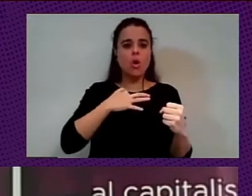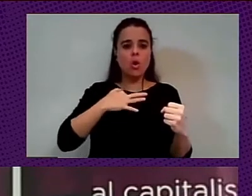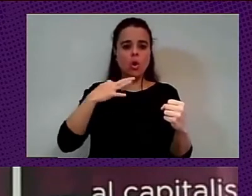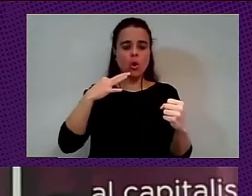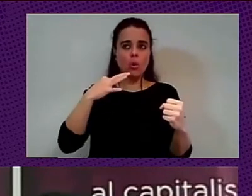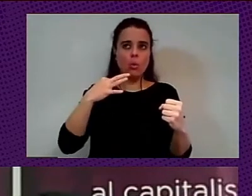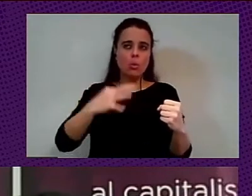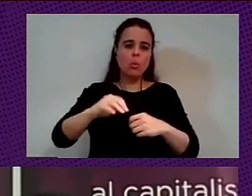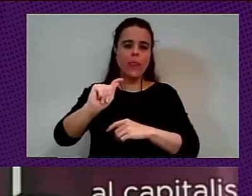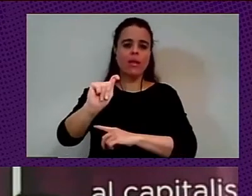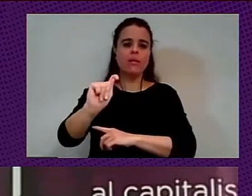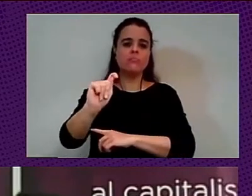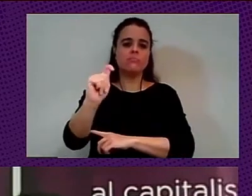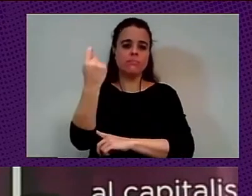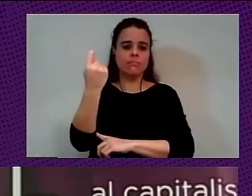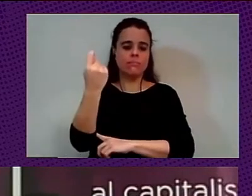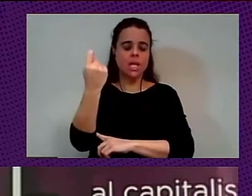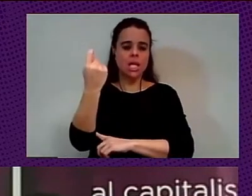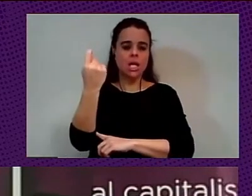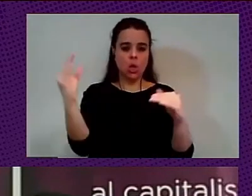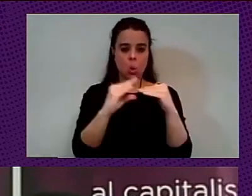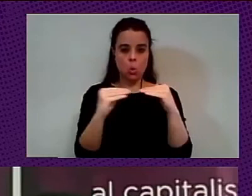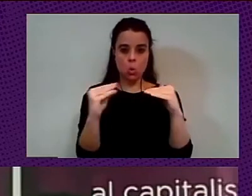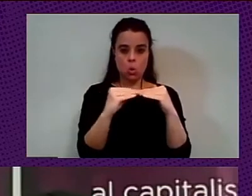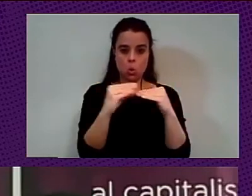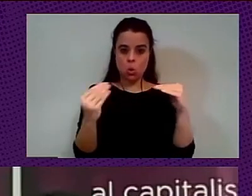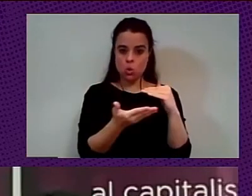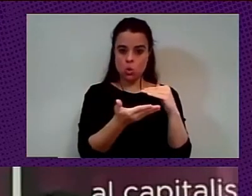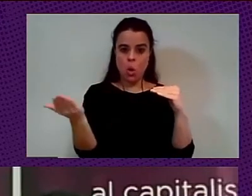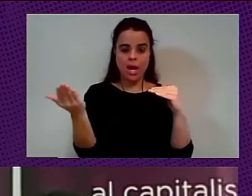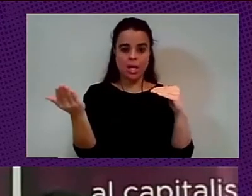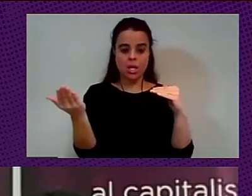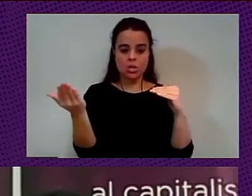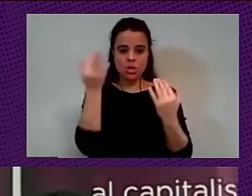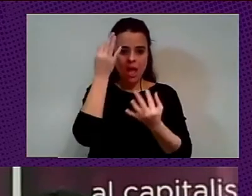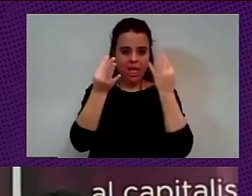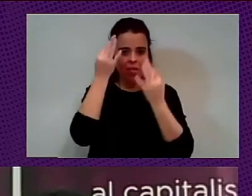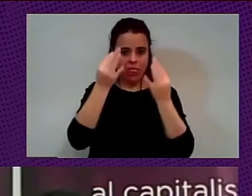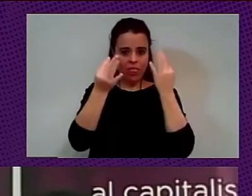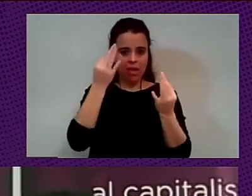data and move it into another thing? Because we actually lack of a public,